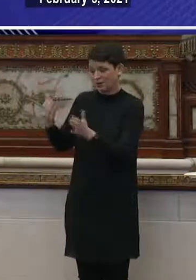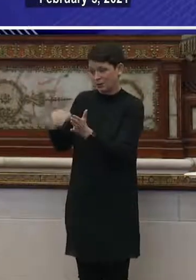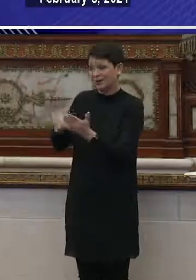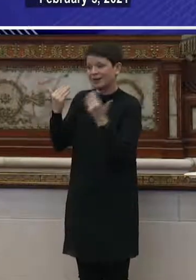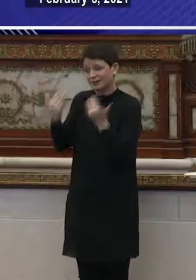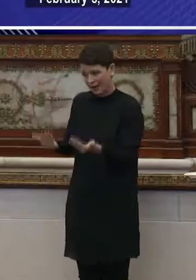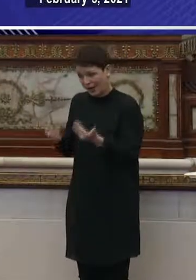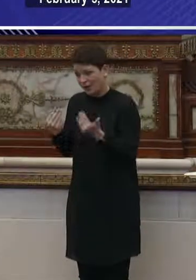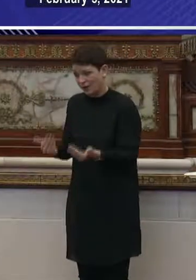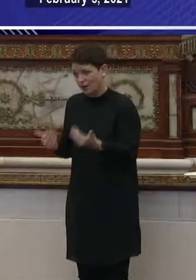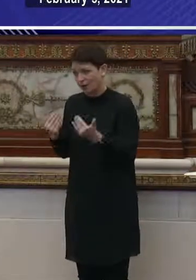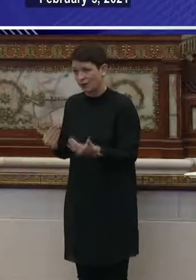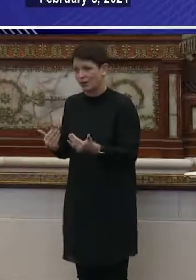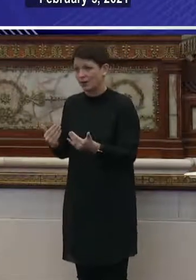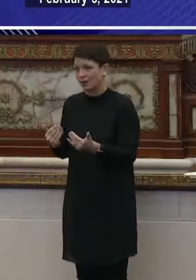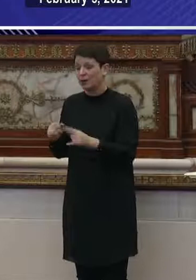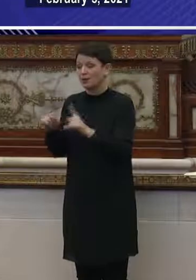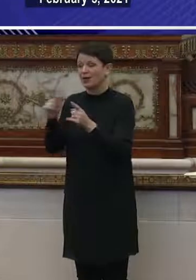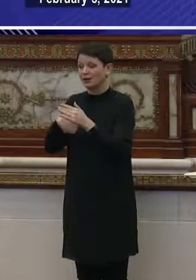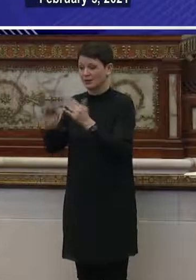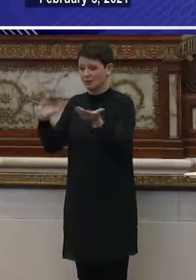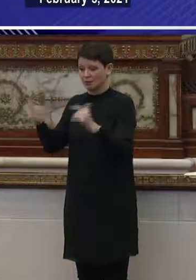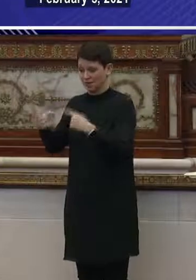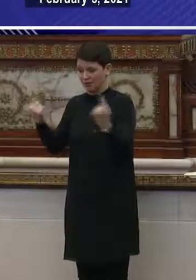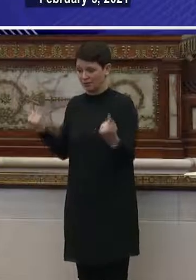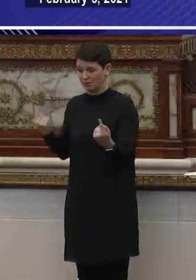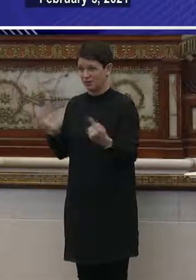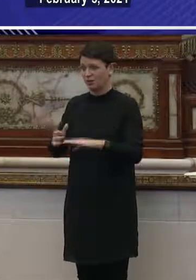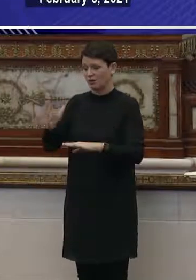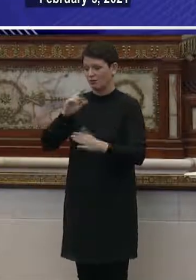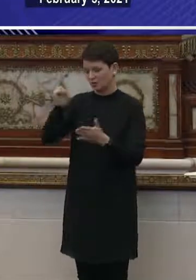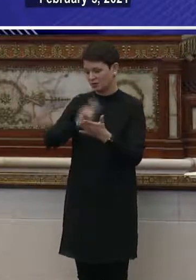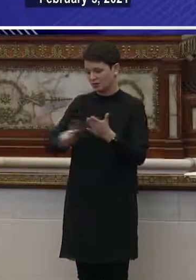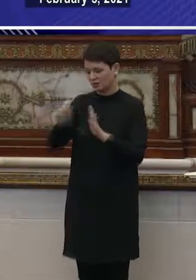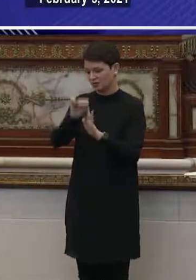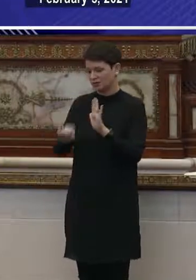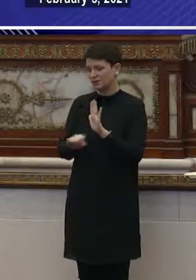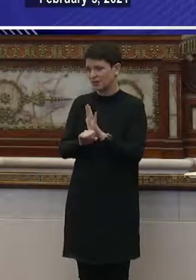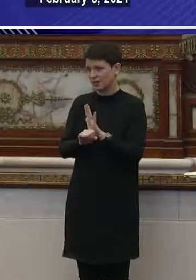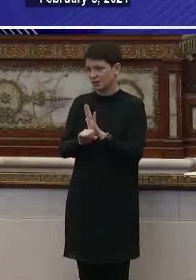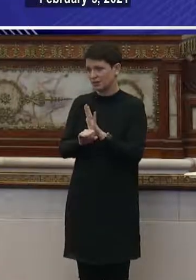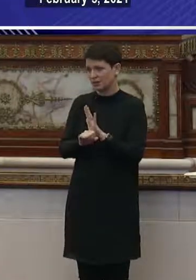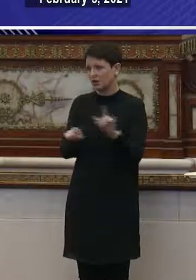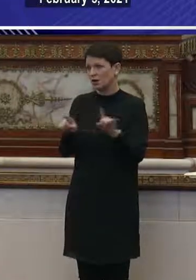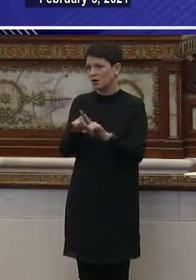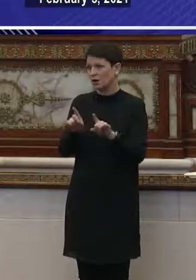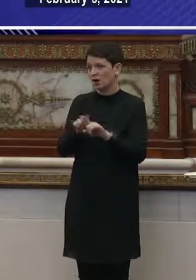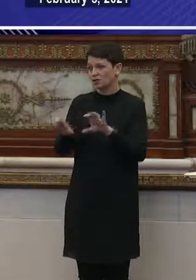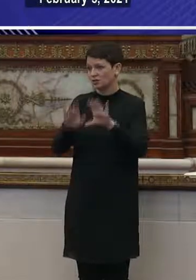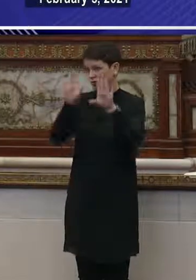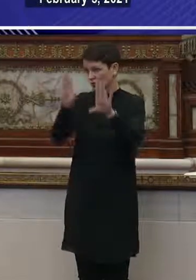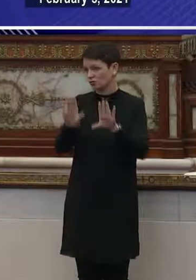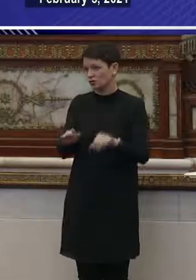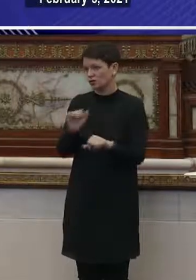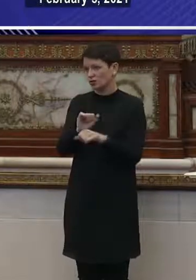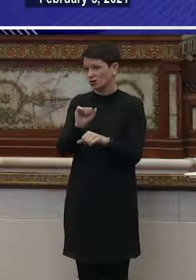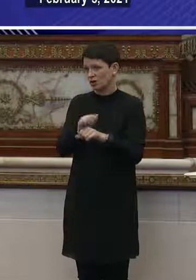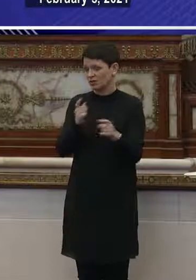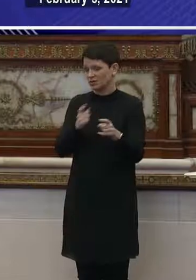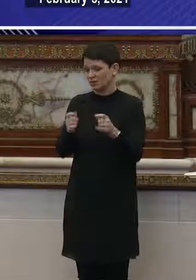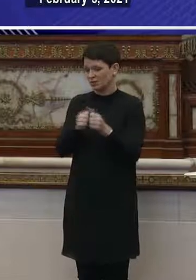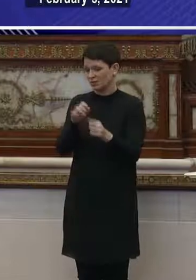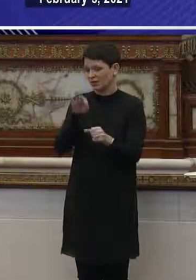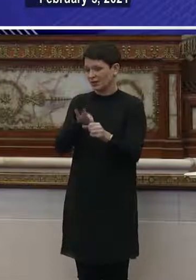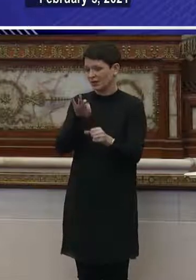now. In comparison, our former Secretary of State also did a phenomenal job in dealing with an